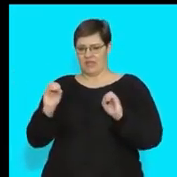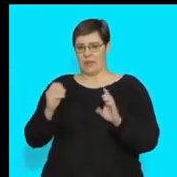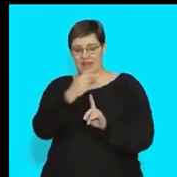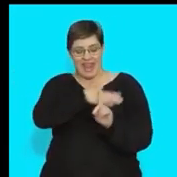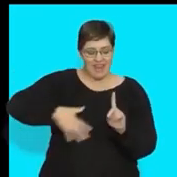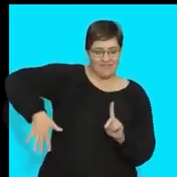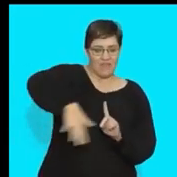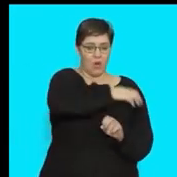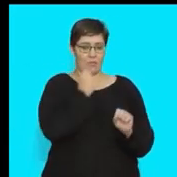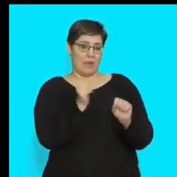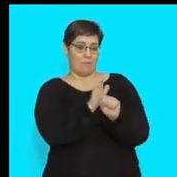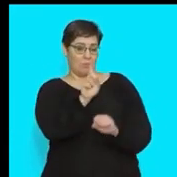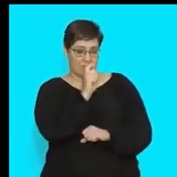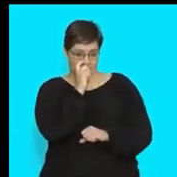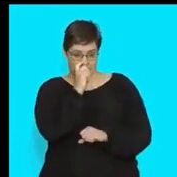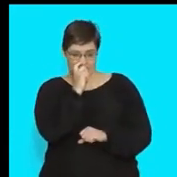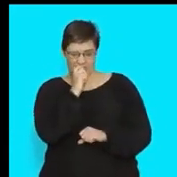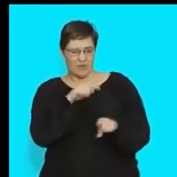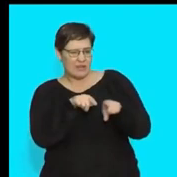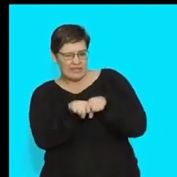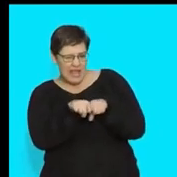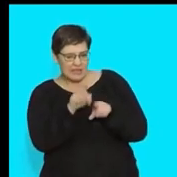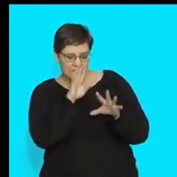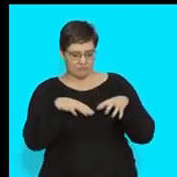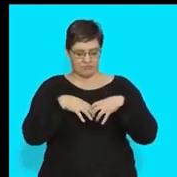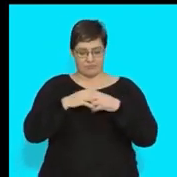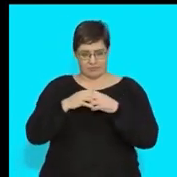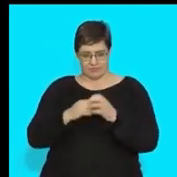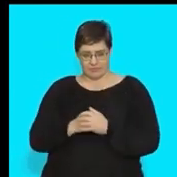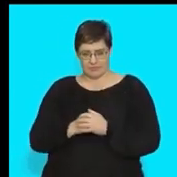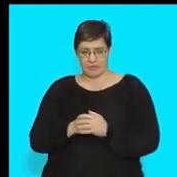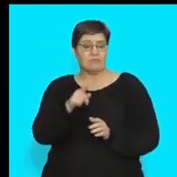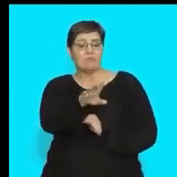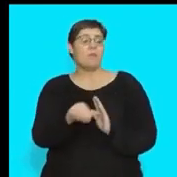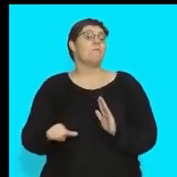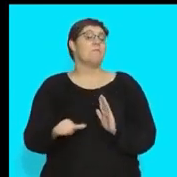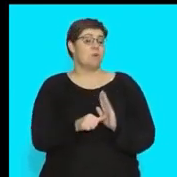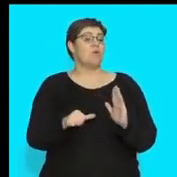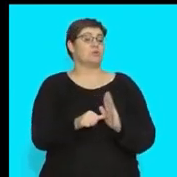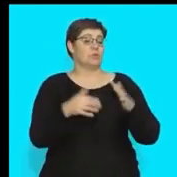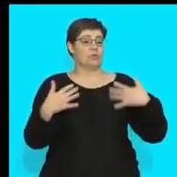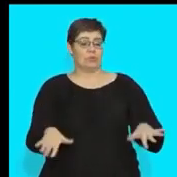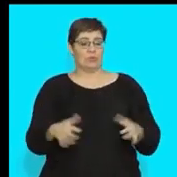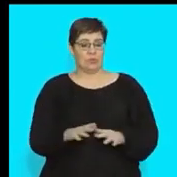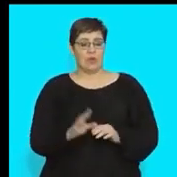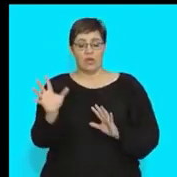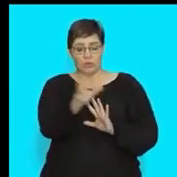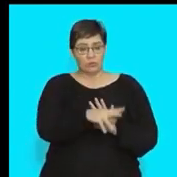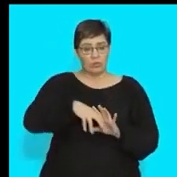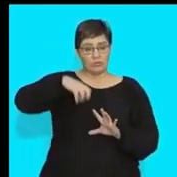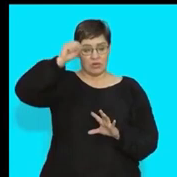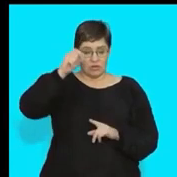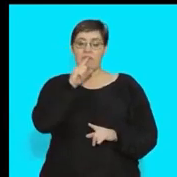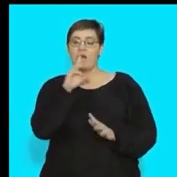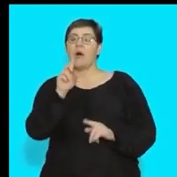will do. So it's an experiment that I can set up. This is a very important one. Guys, transpiration is an